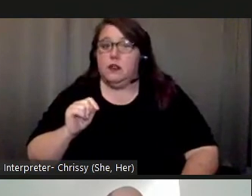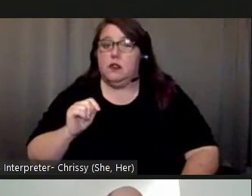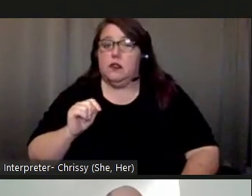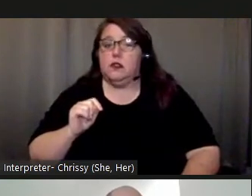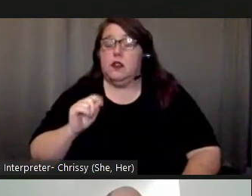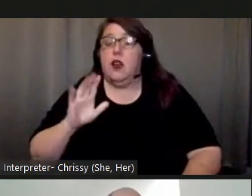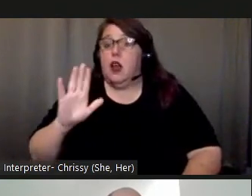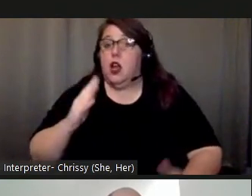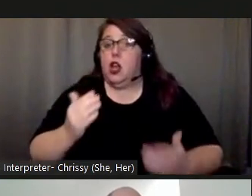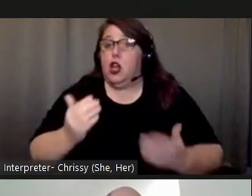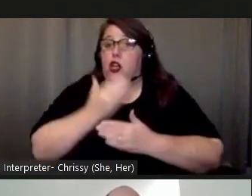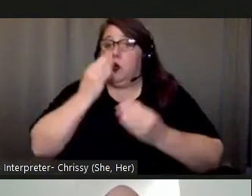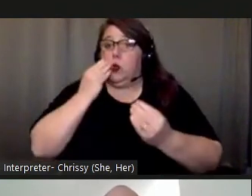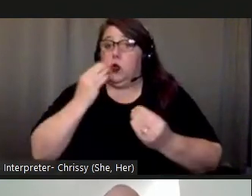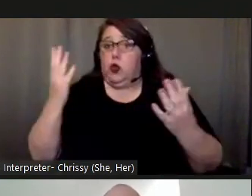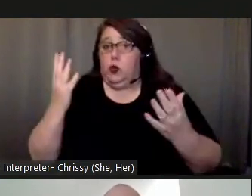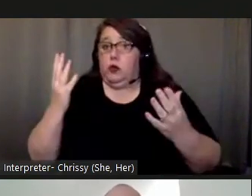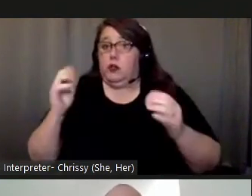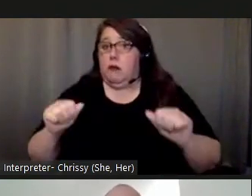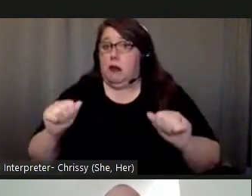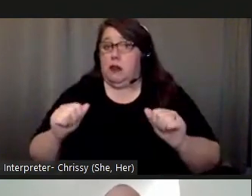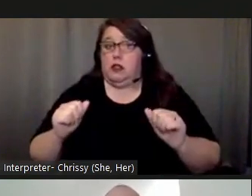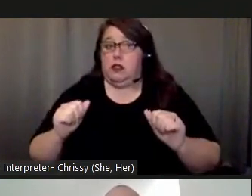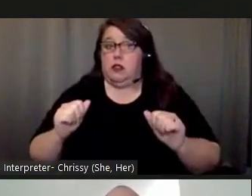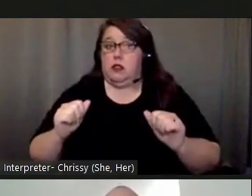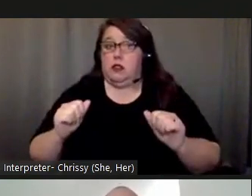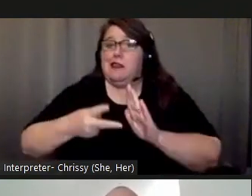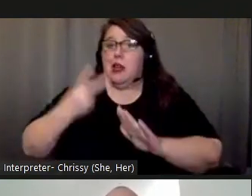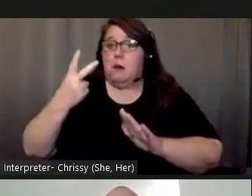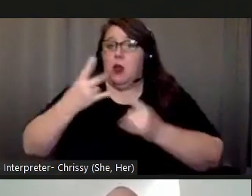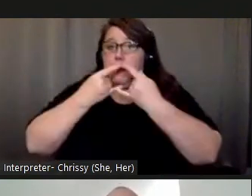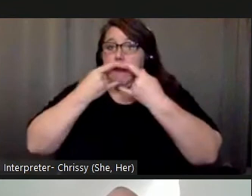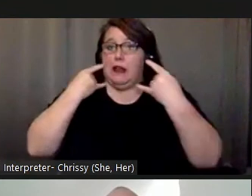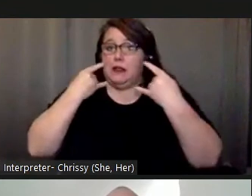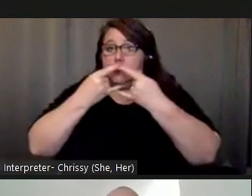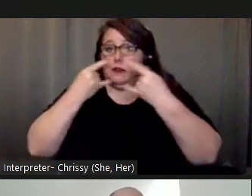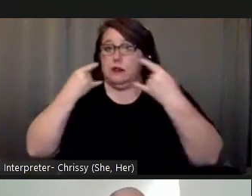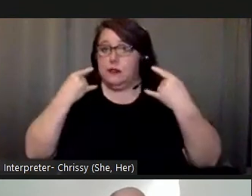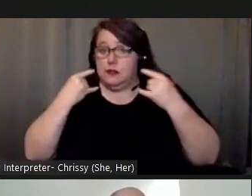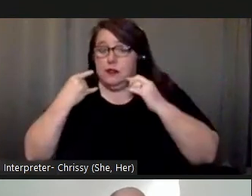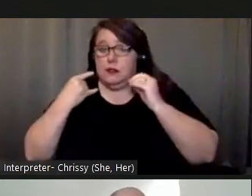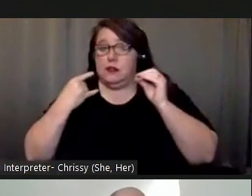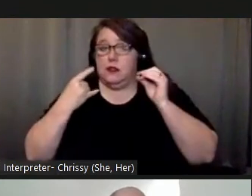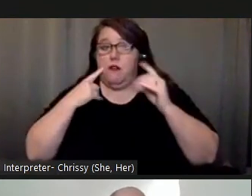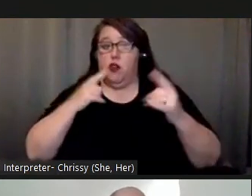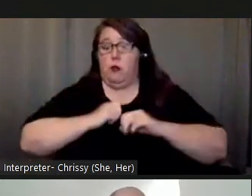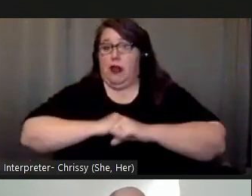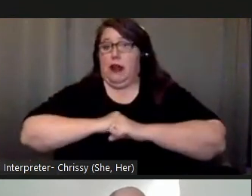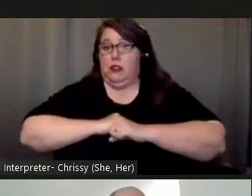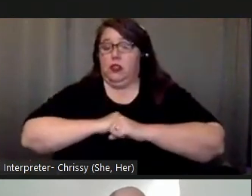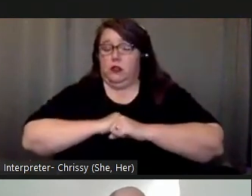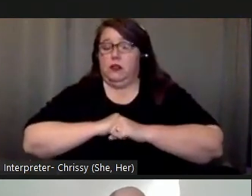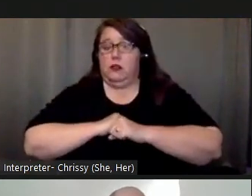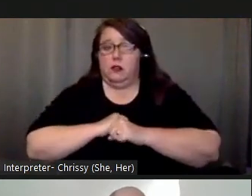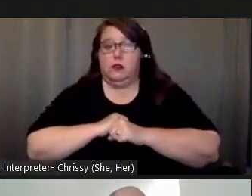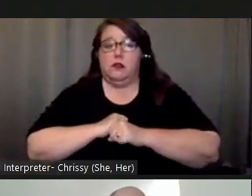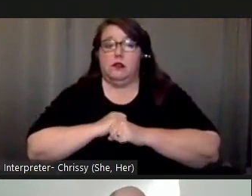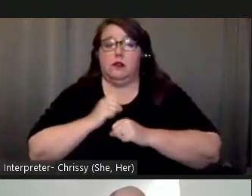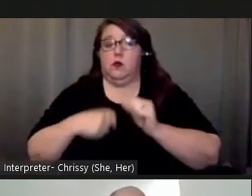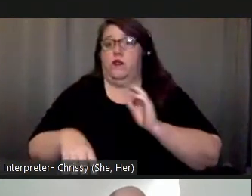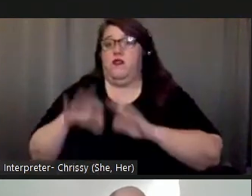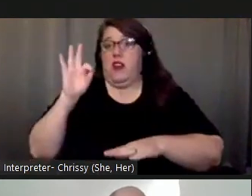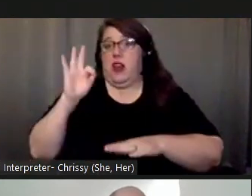of potentially using 2 masks or double masking when it comes to being protected. And the findings in